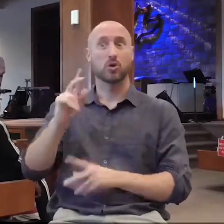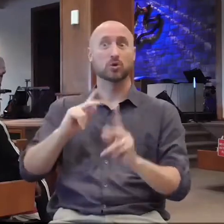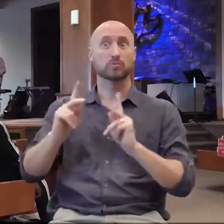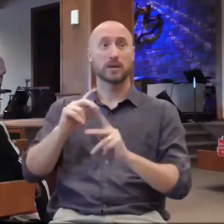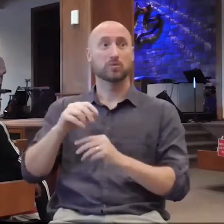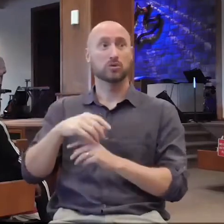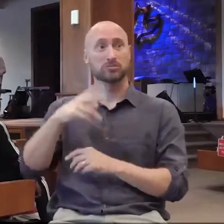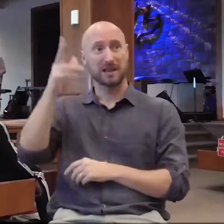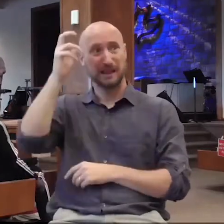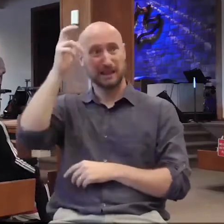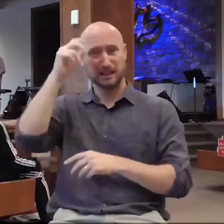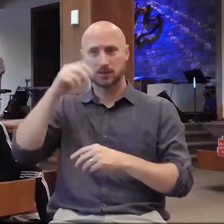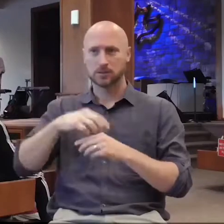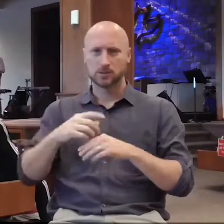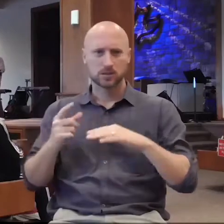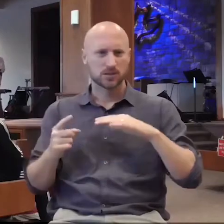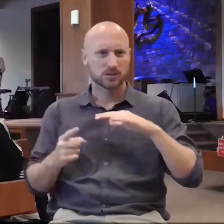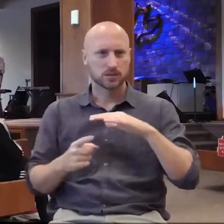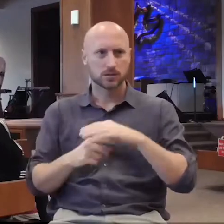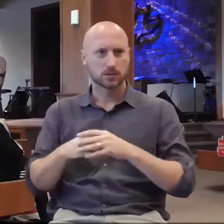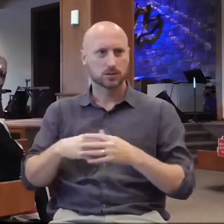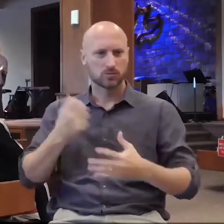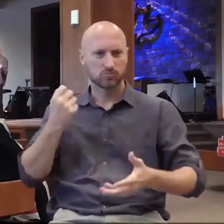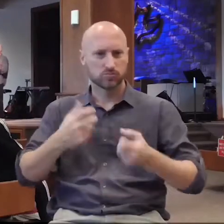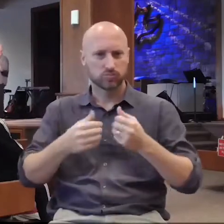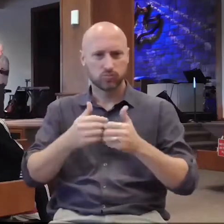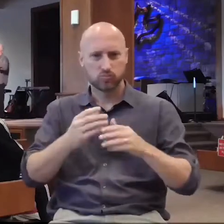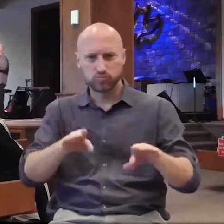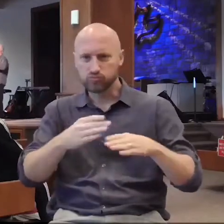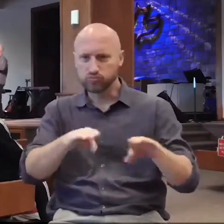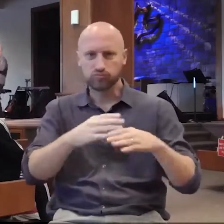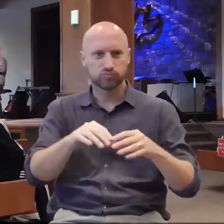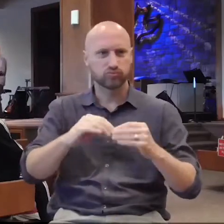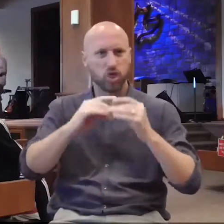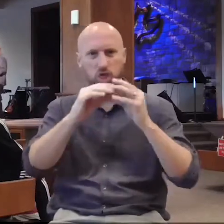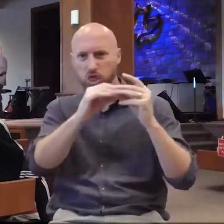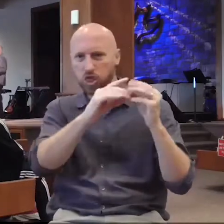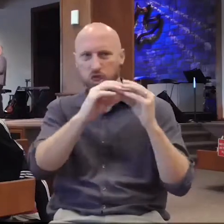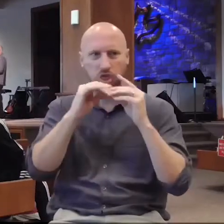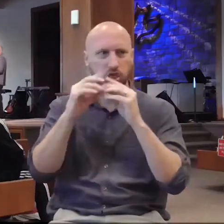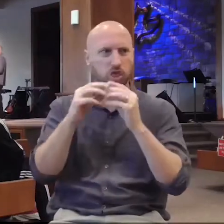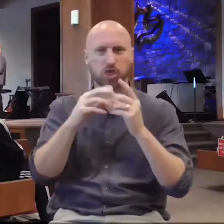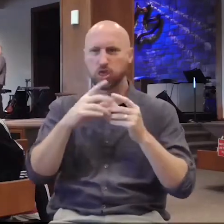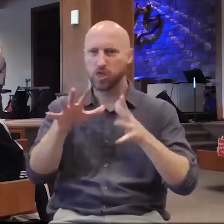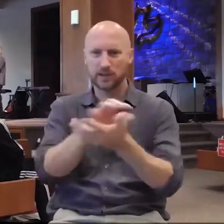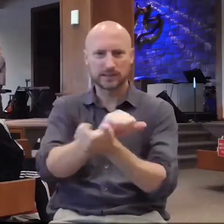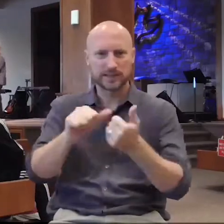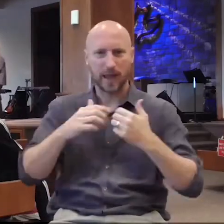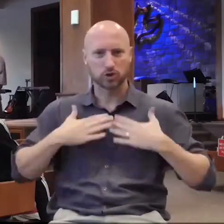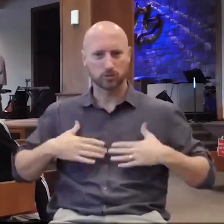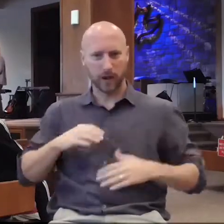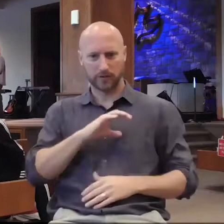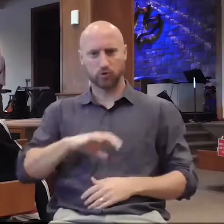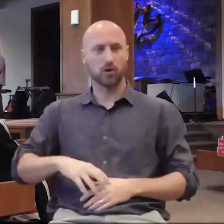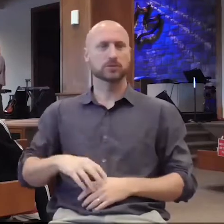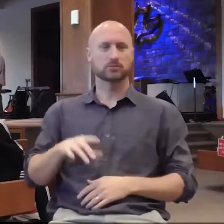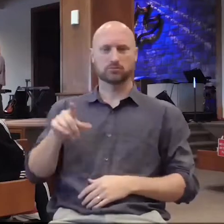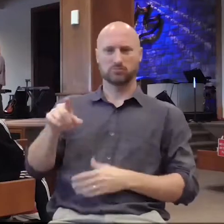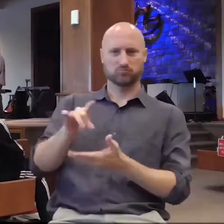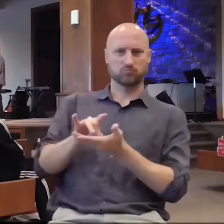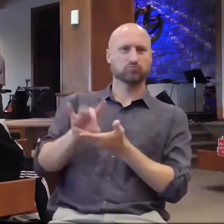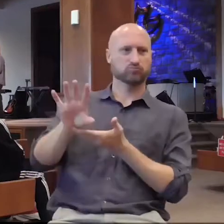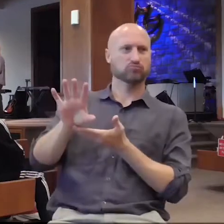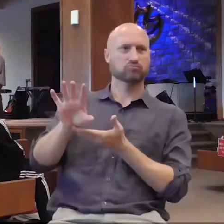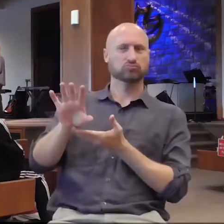are evil, those that are, you know, sowing discord, those that are damaging to the body of Christ, not someone who's struggling in their own